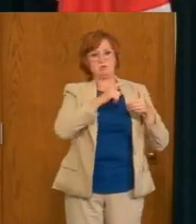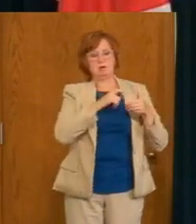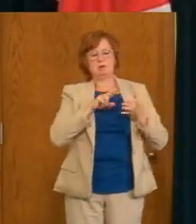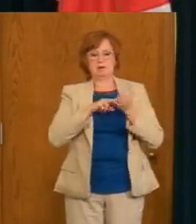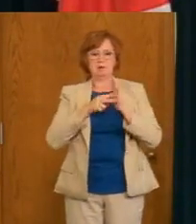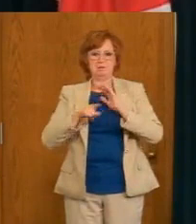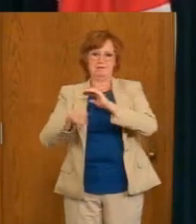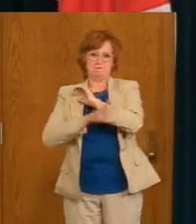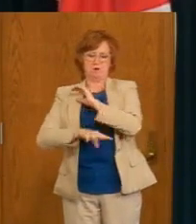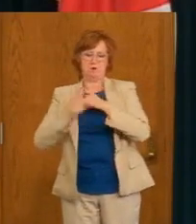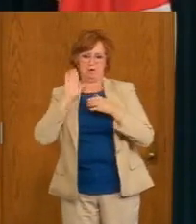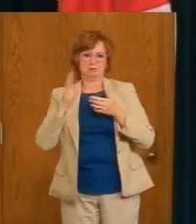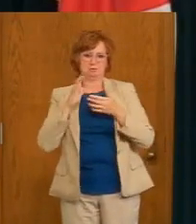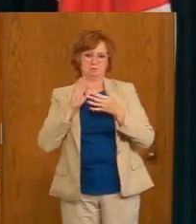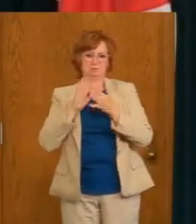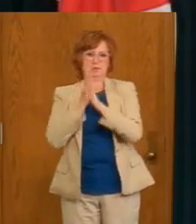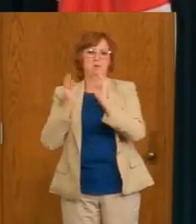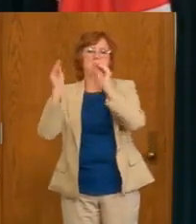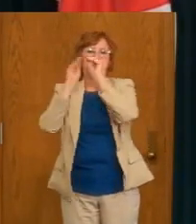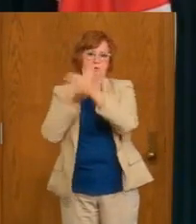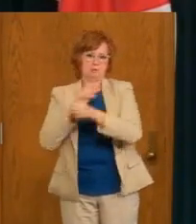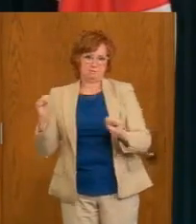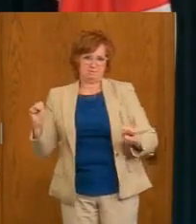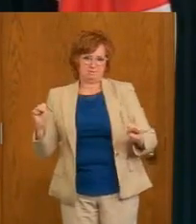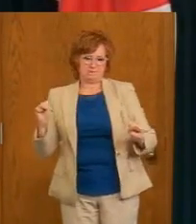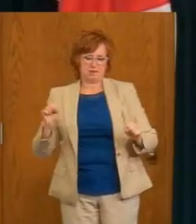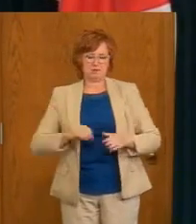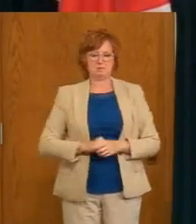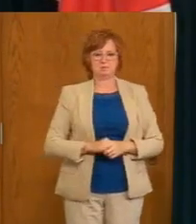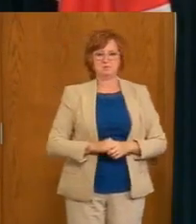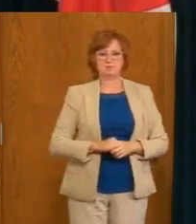safer fall we'll have. And I think that's being shown in many other parts of the world.